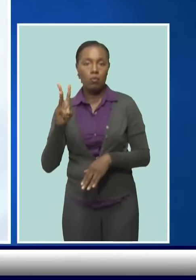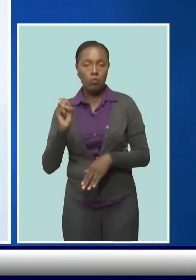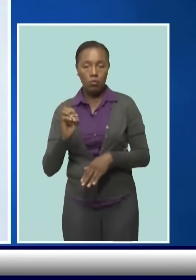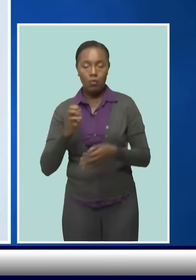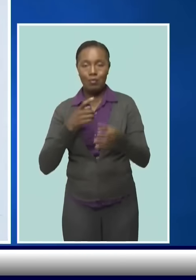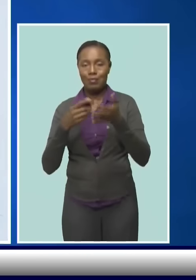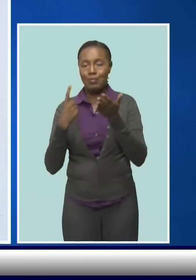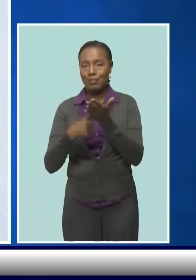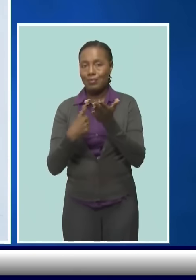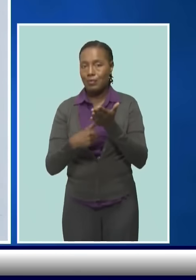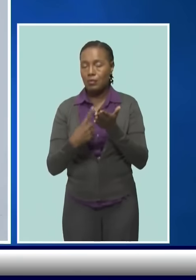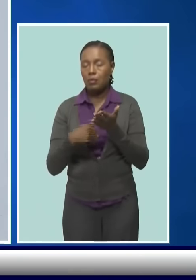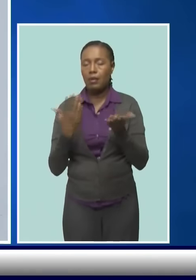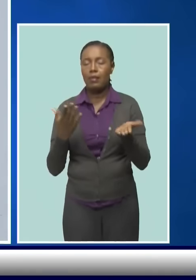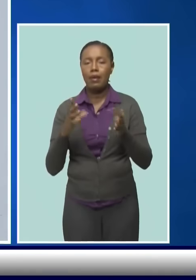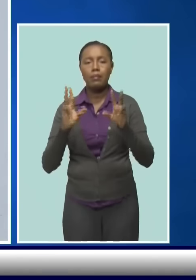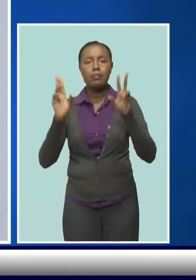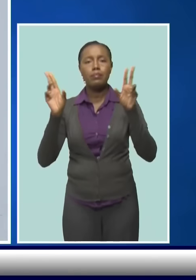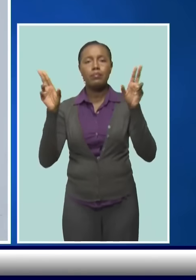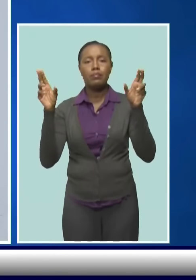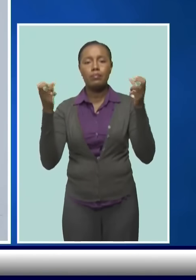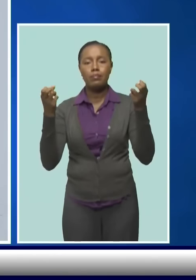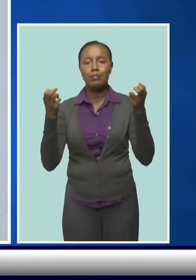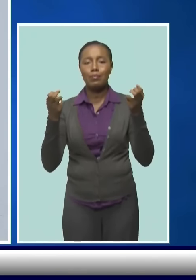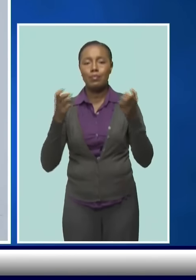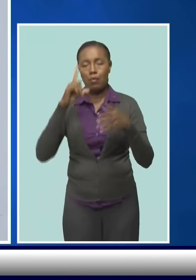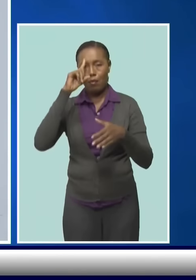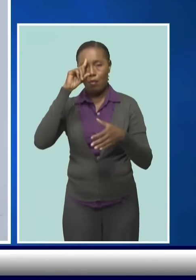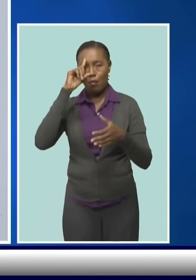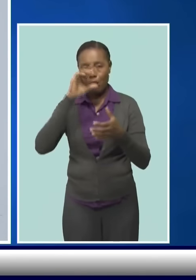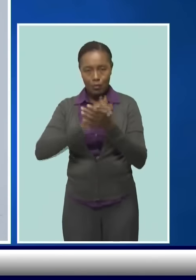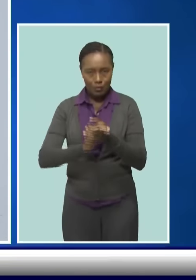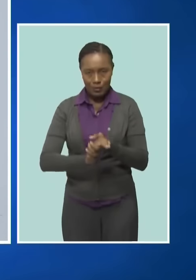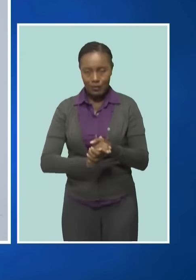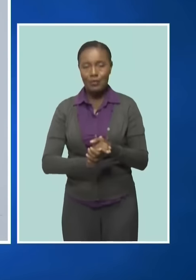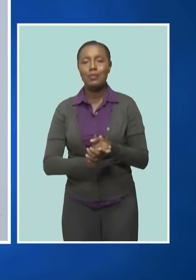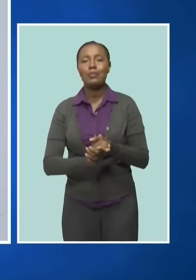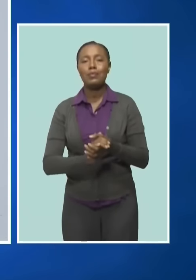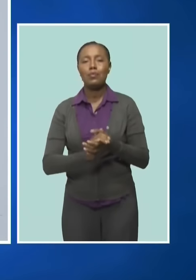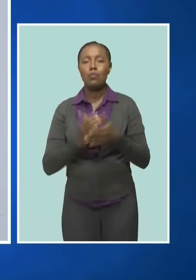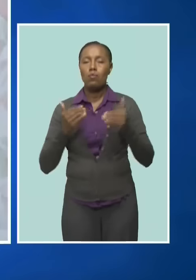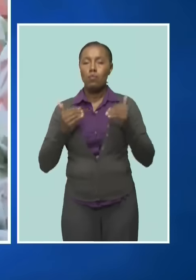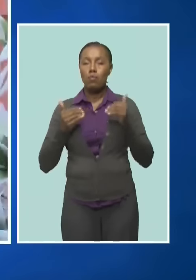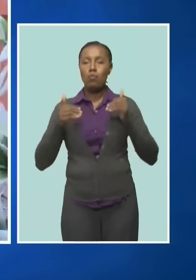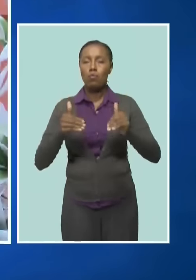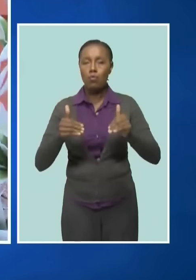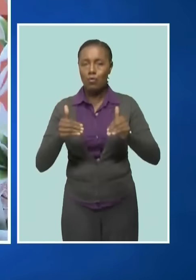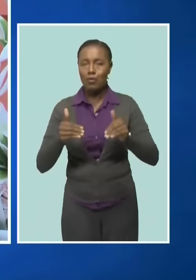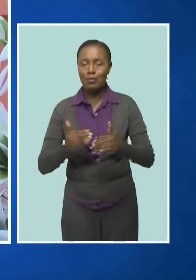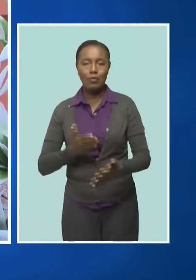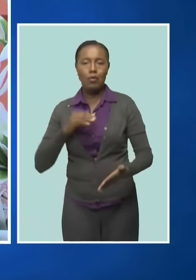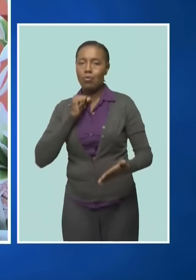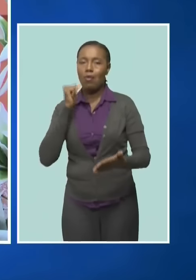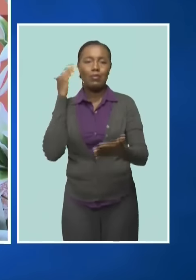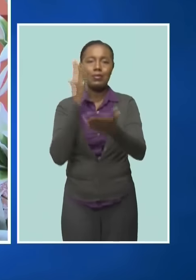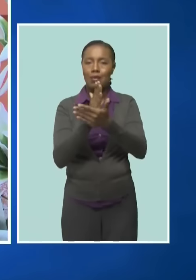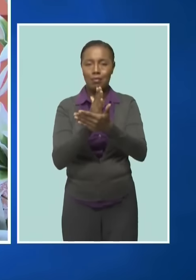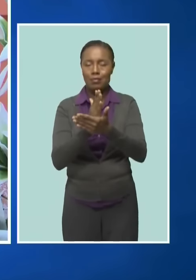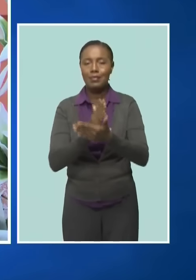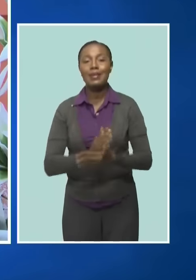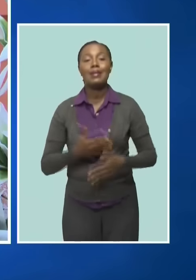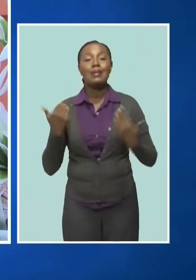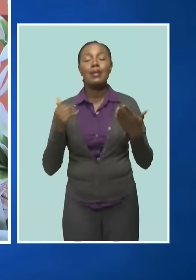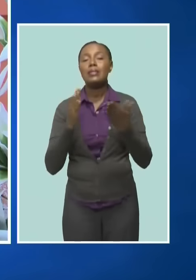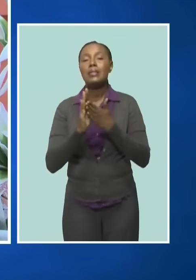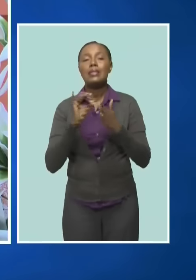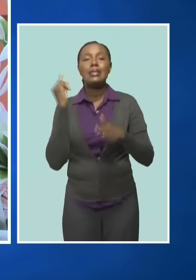being hosted under the theme Unbelievable, Unmovable, Unstoppable. According to him, this speaks to where the industry has